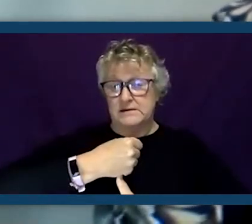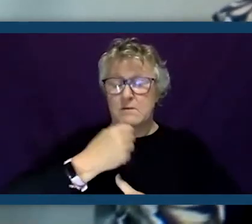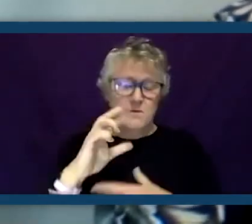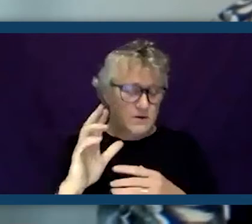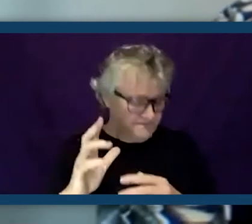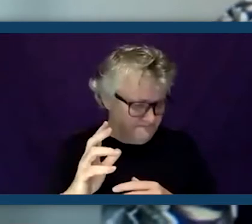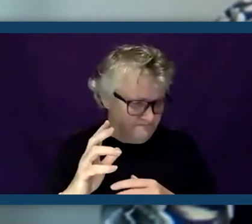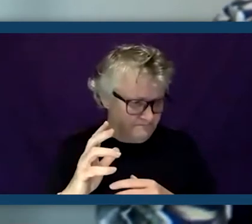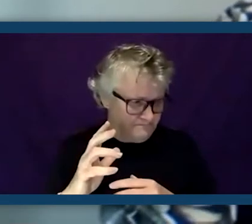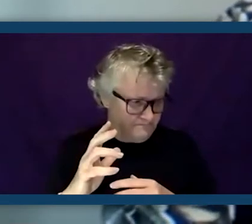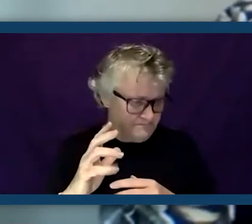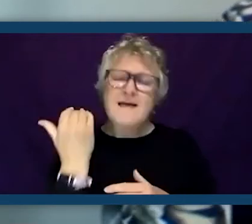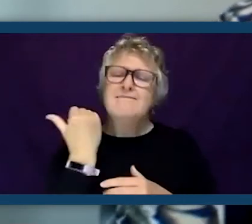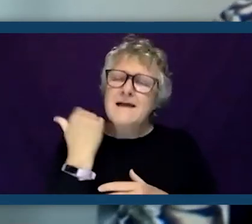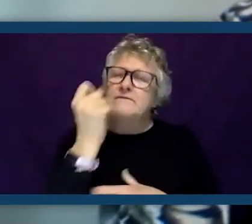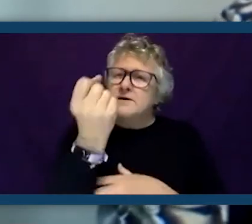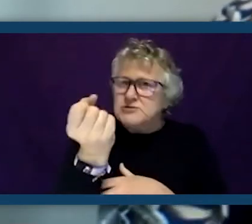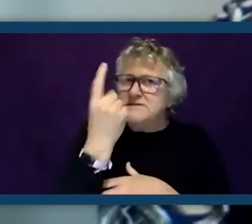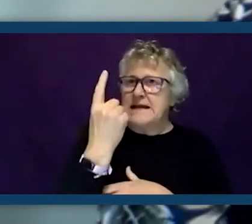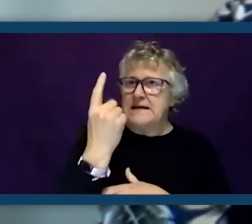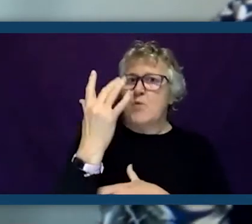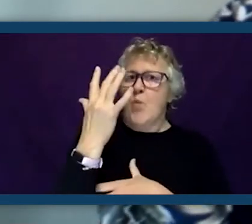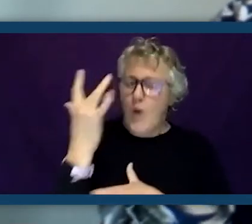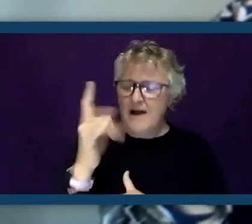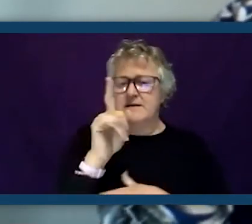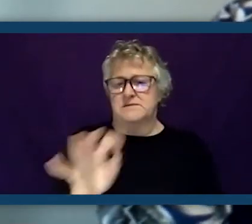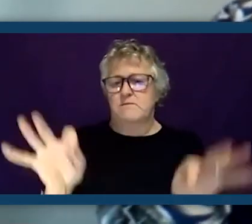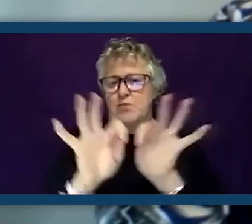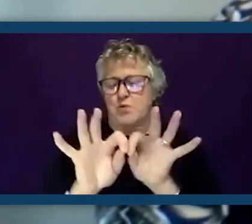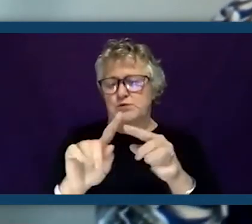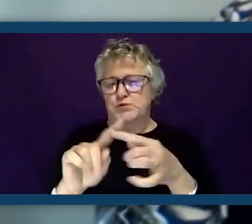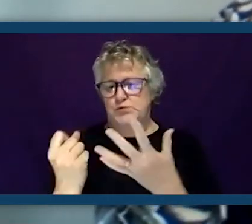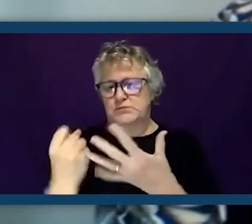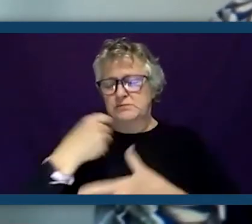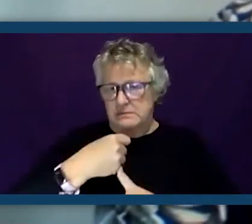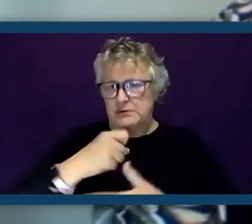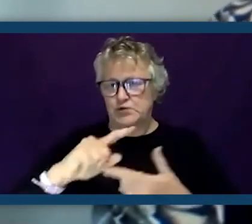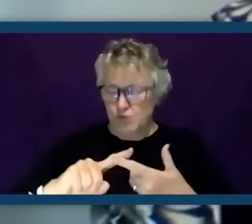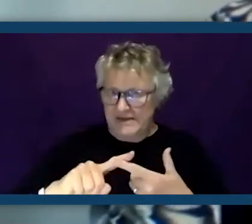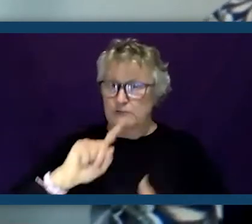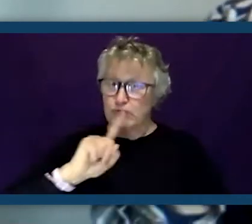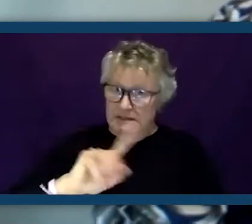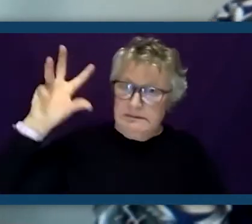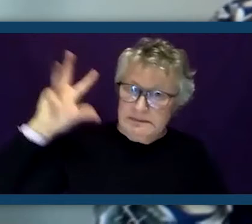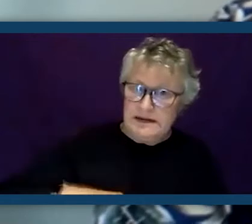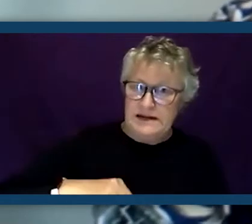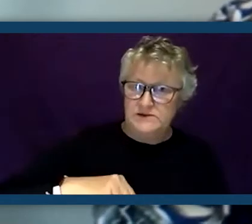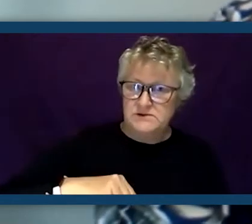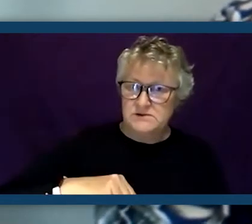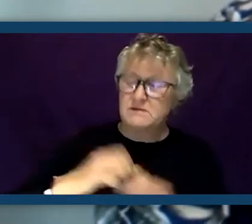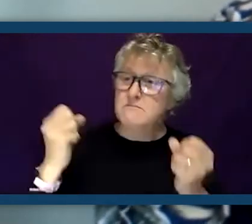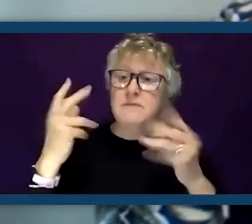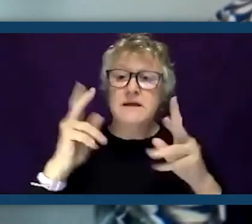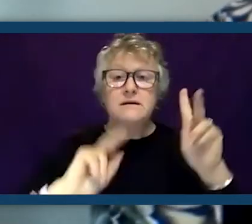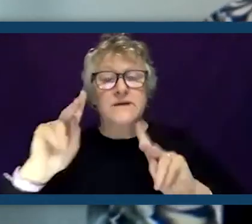of understanding why it's important to prioritize, or at least to be civically engaged, because many of our people, many of our